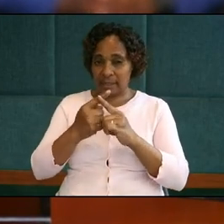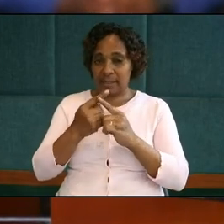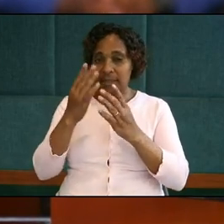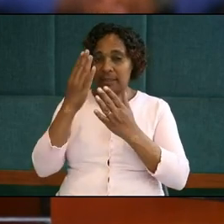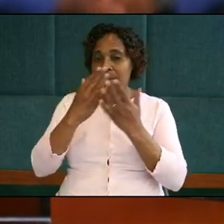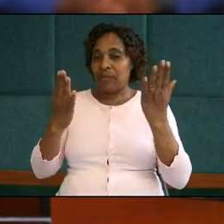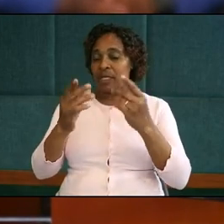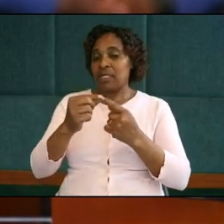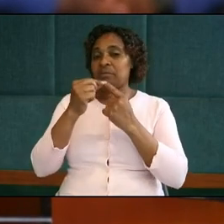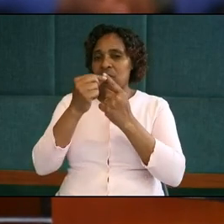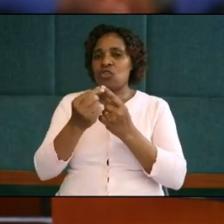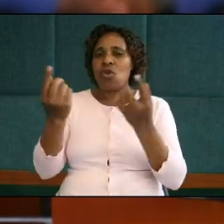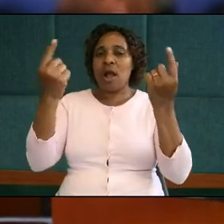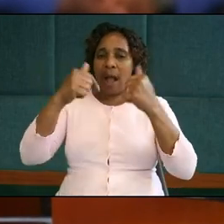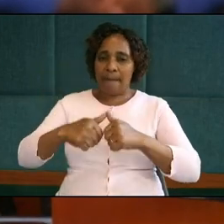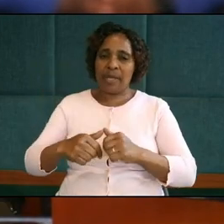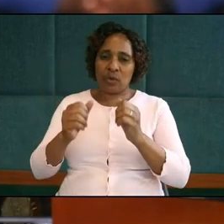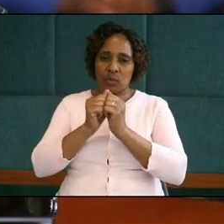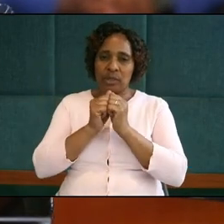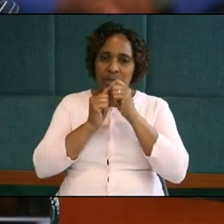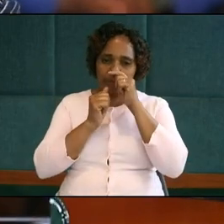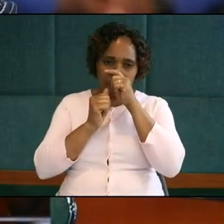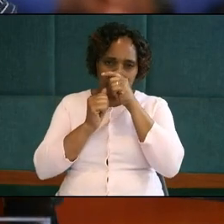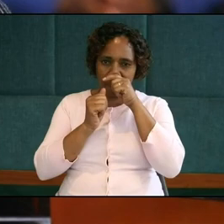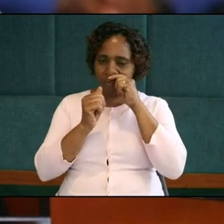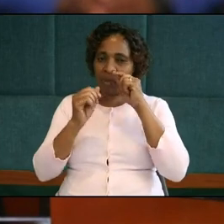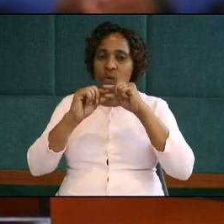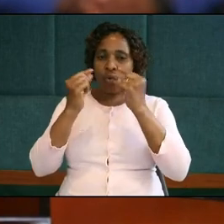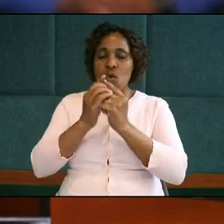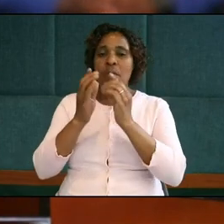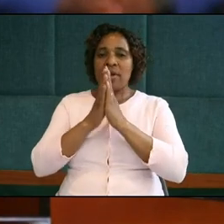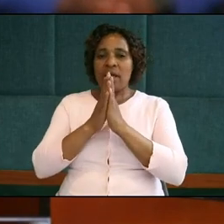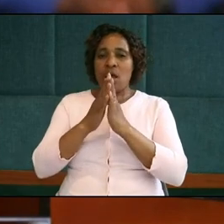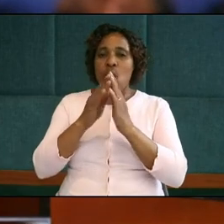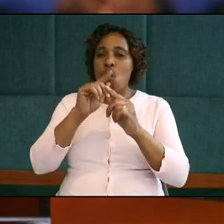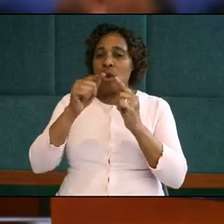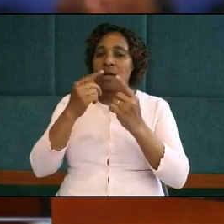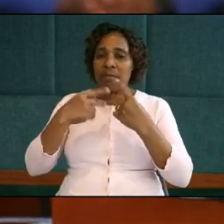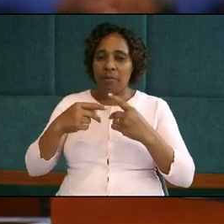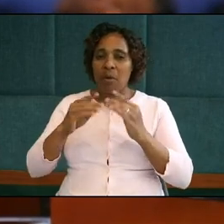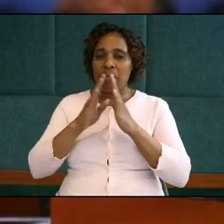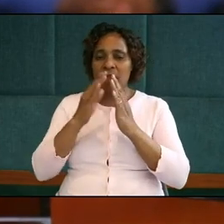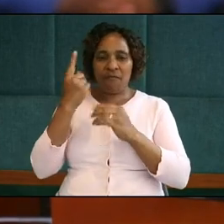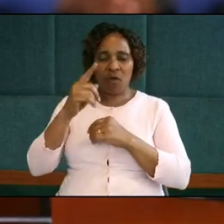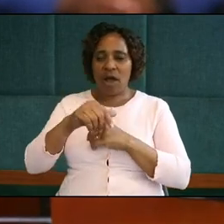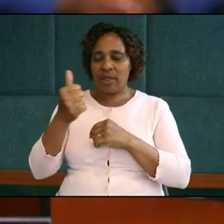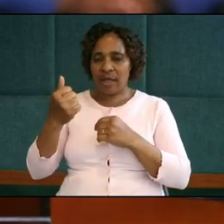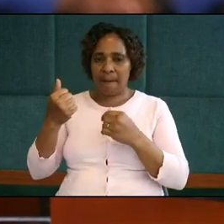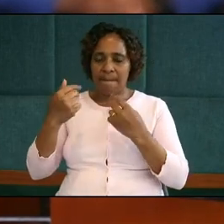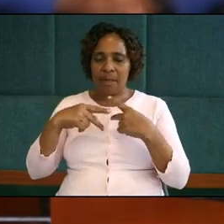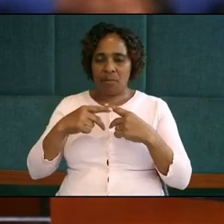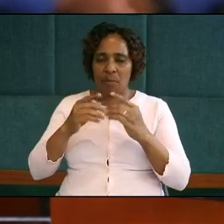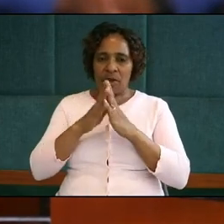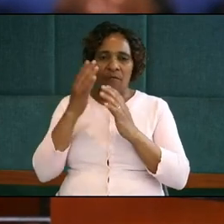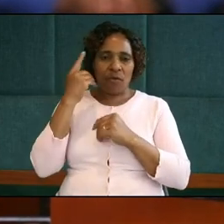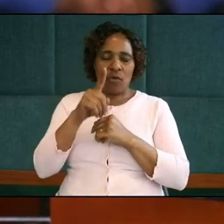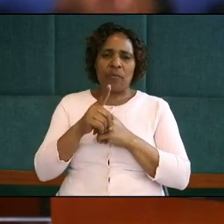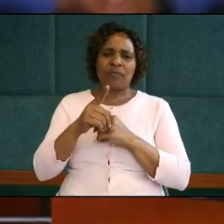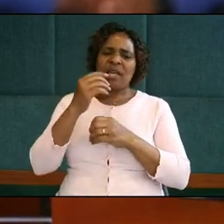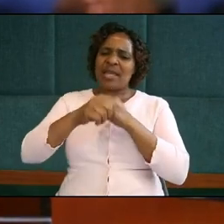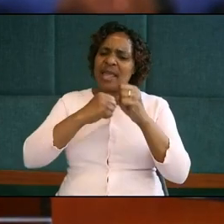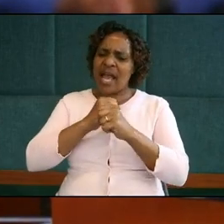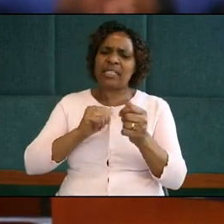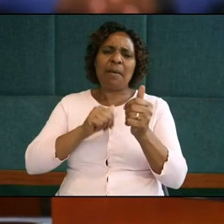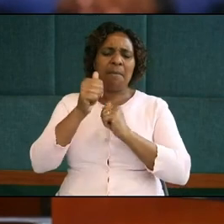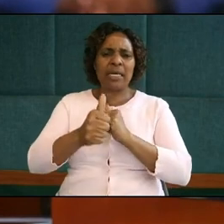about the intercessory prayer when people are praying for someone else. A year has passed since the bad dream and Emmanuela is